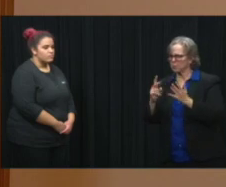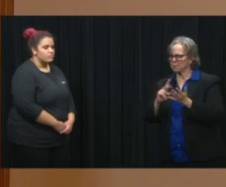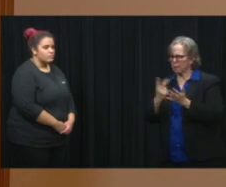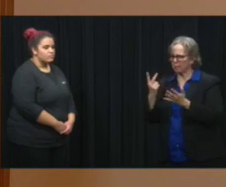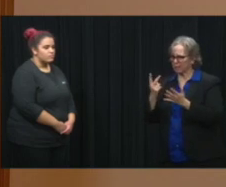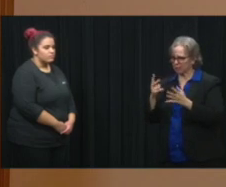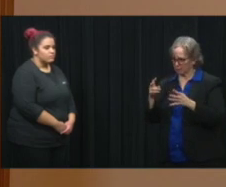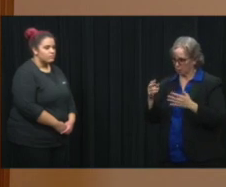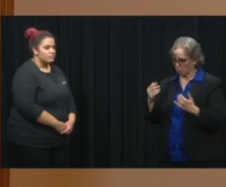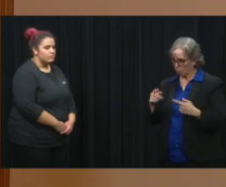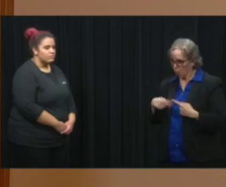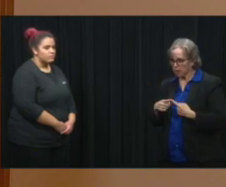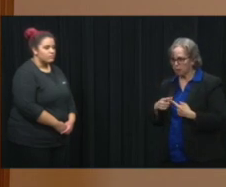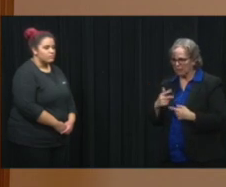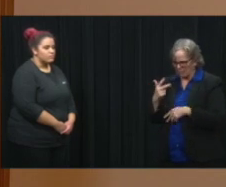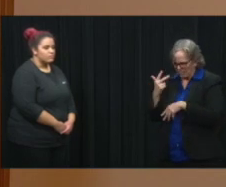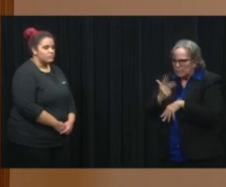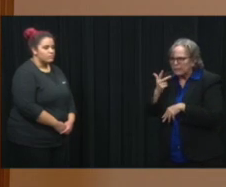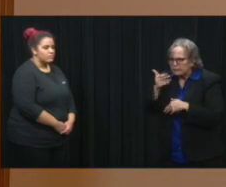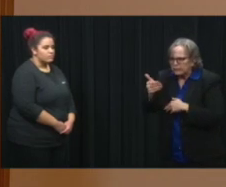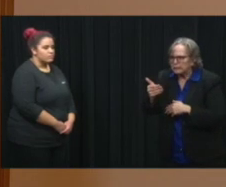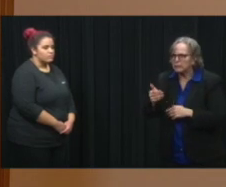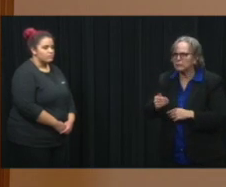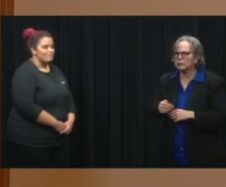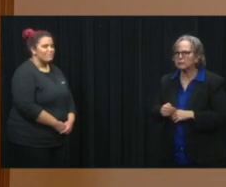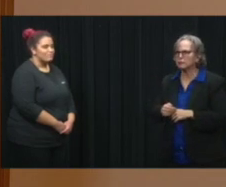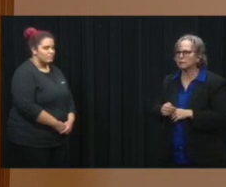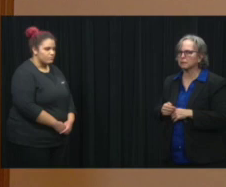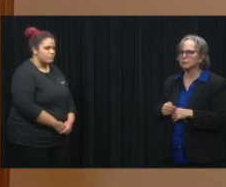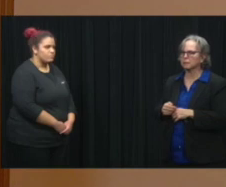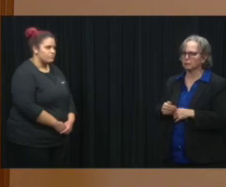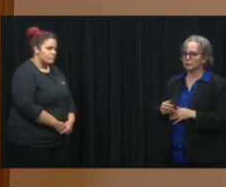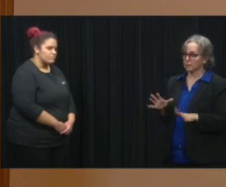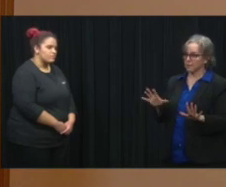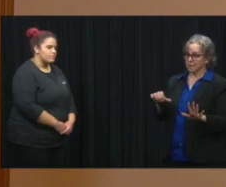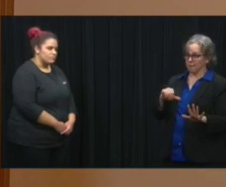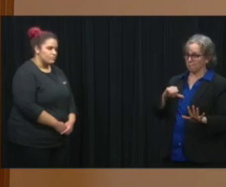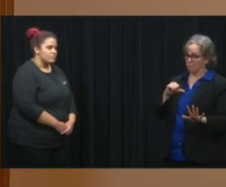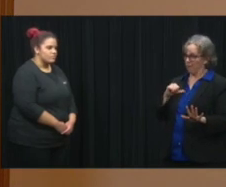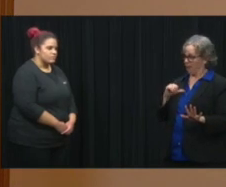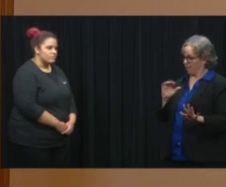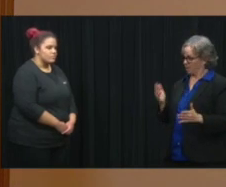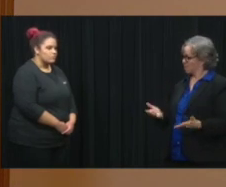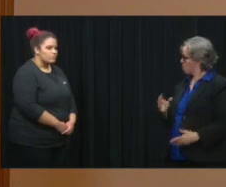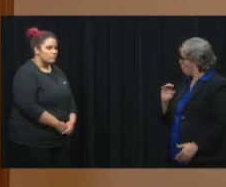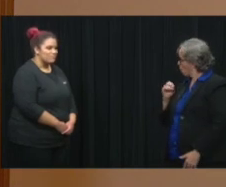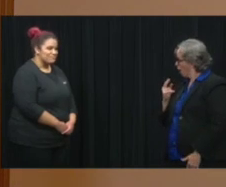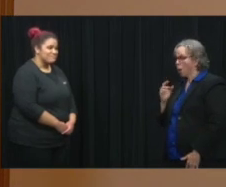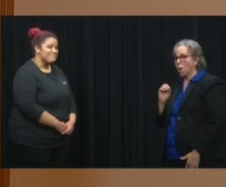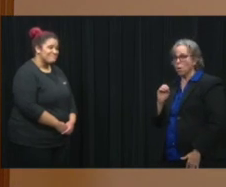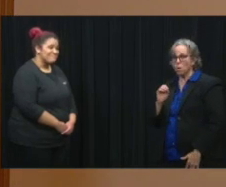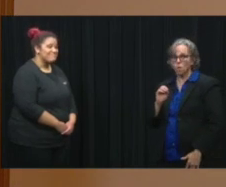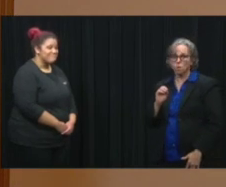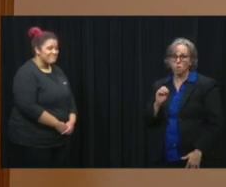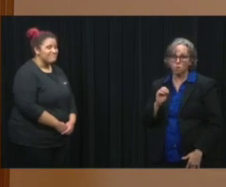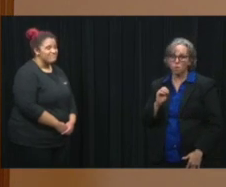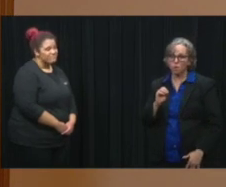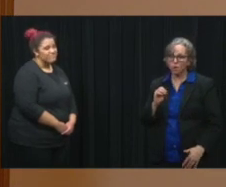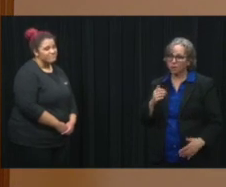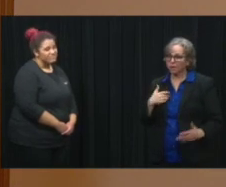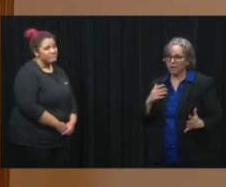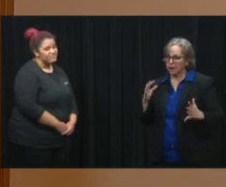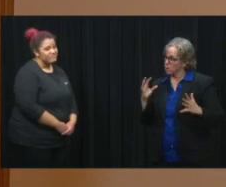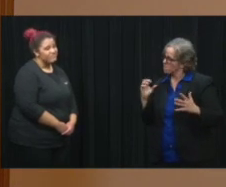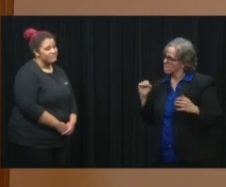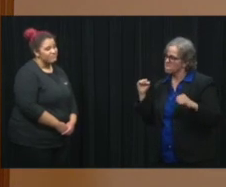of Ohioans. We're fighting back. We're determined. We're doing everything in our power in the same way we